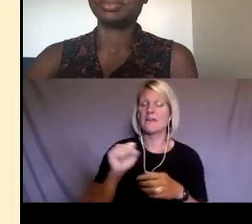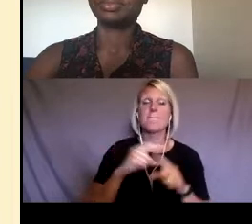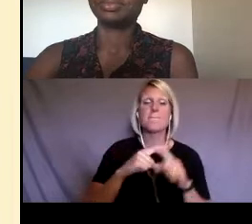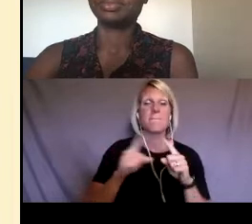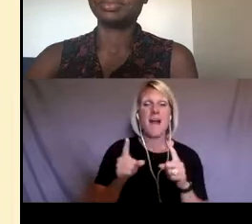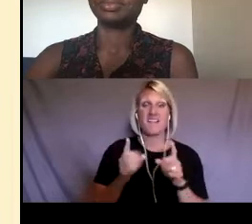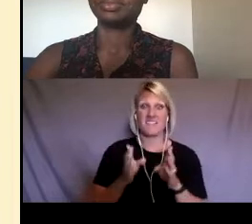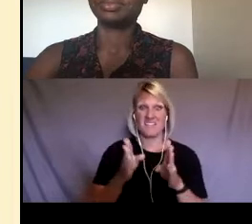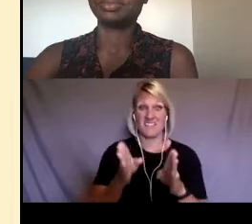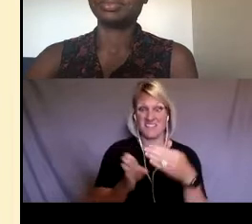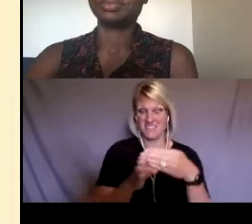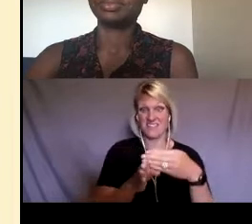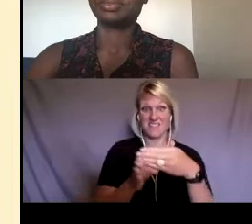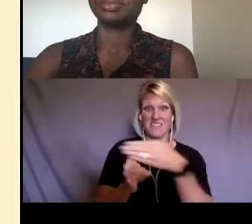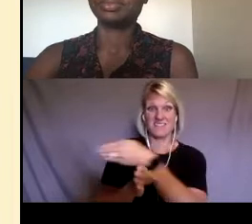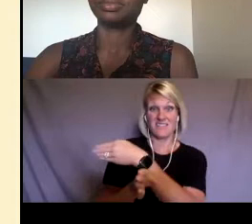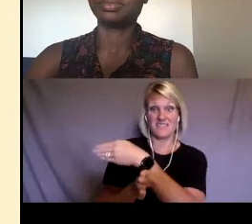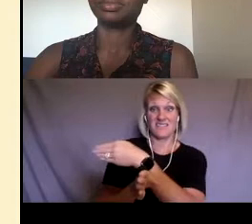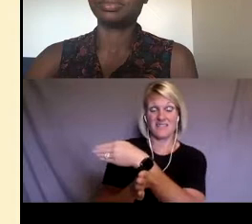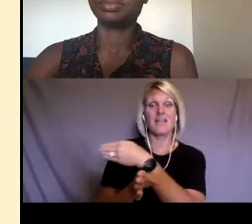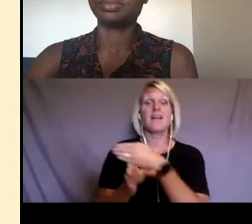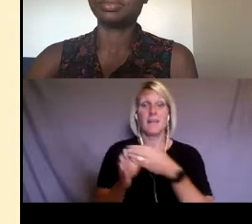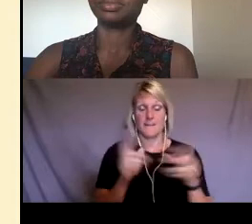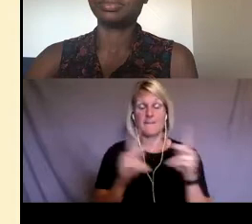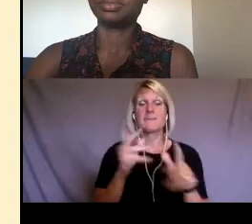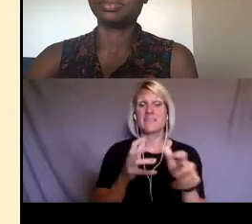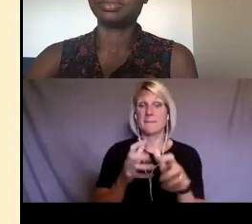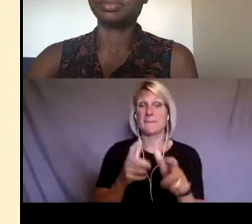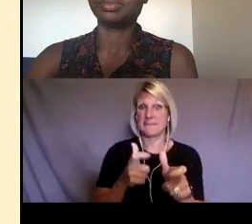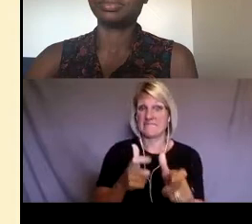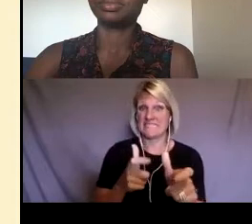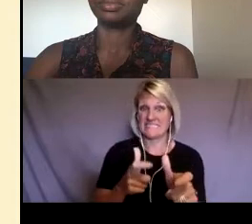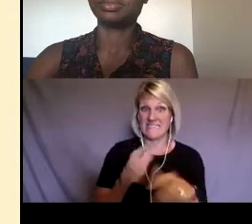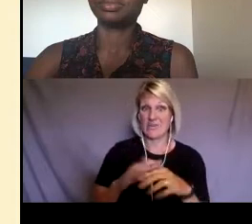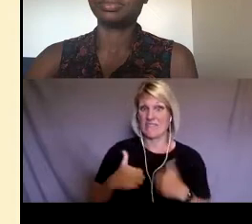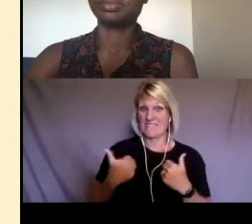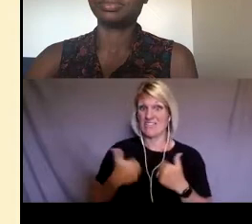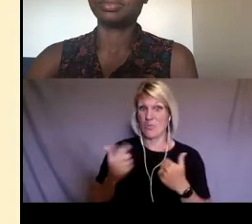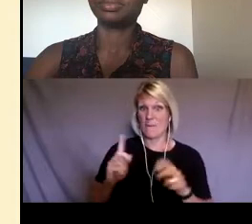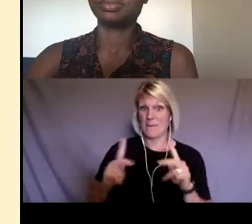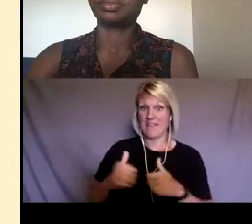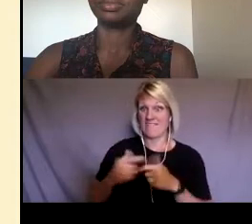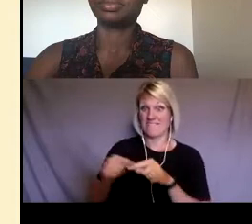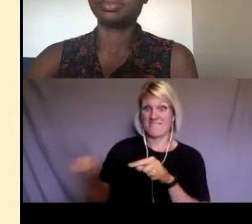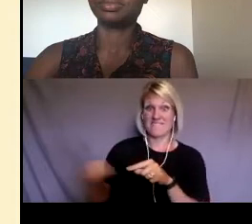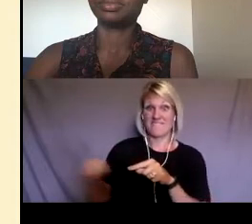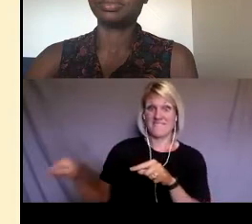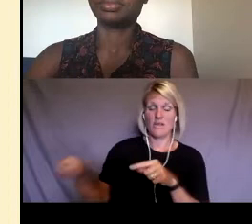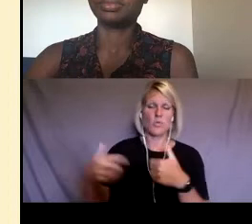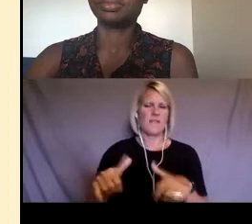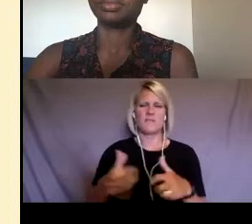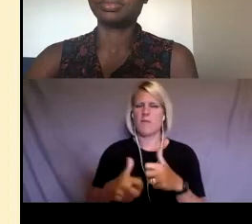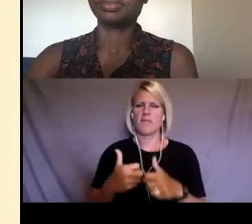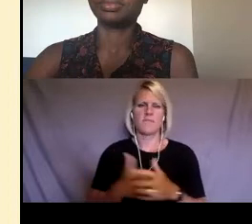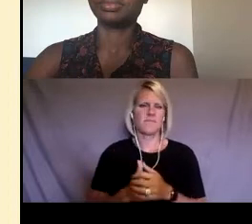people speed on residential streets is a problem. So when we can't afford what